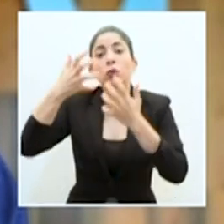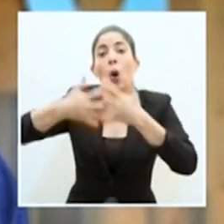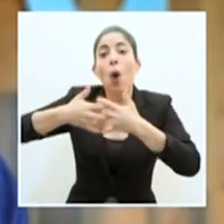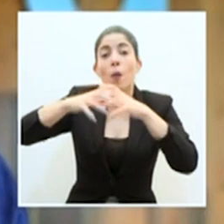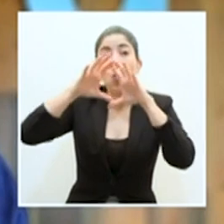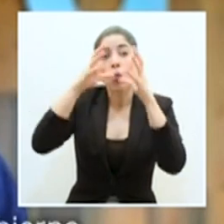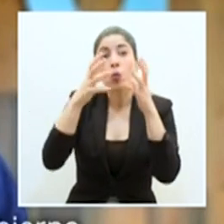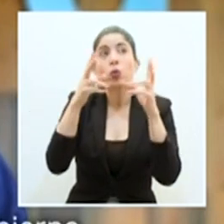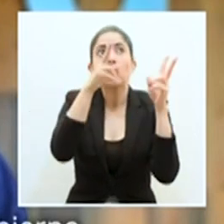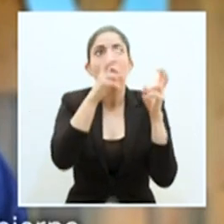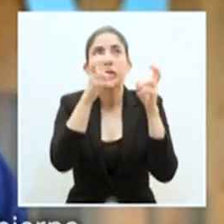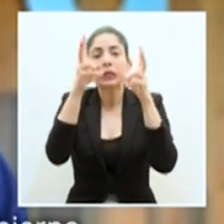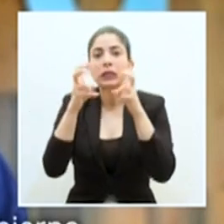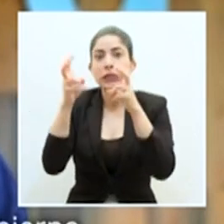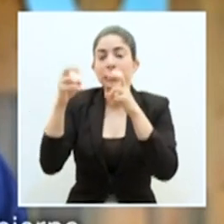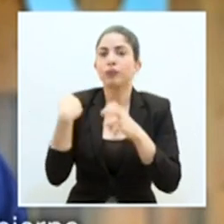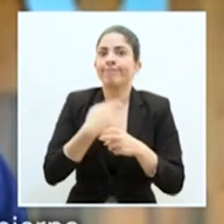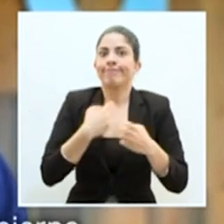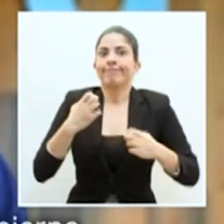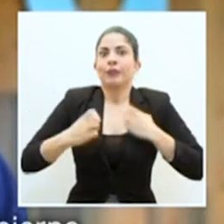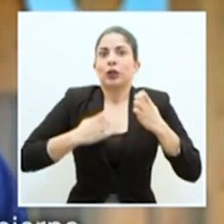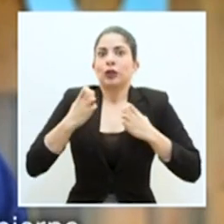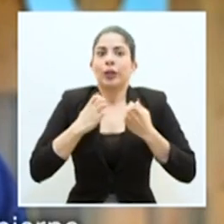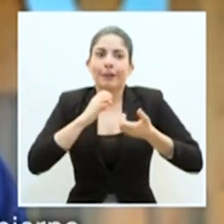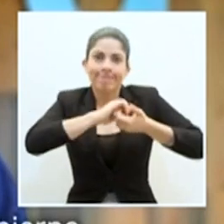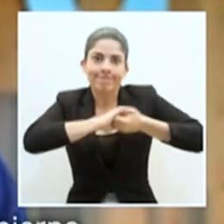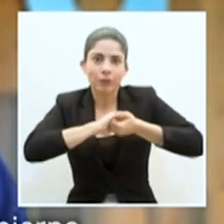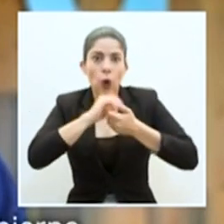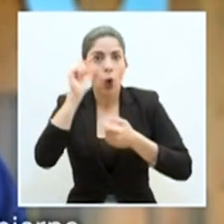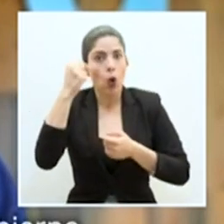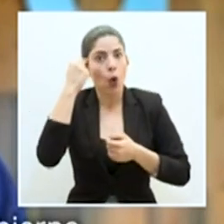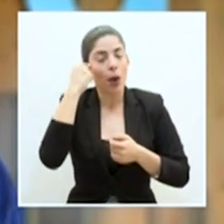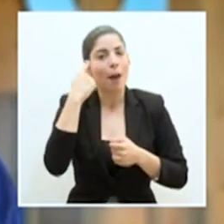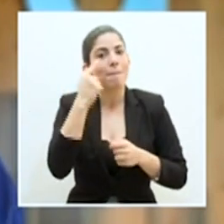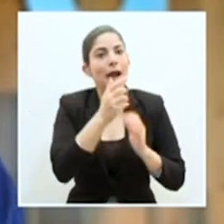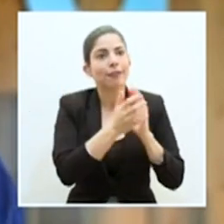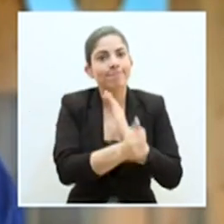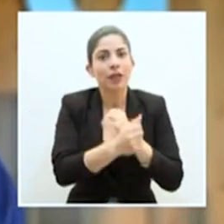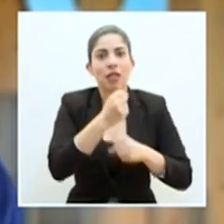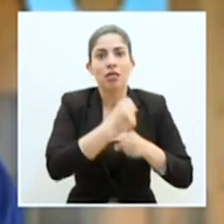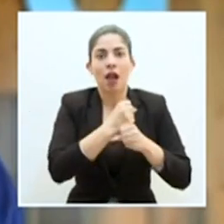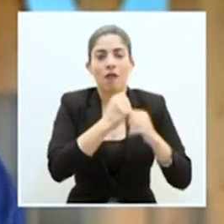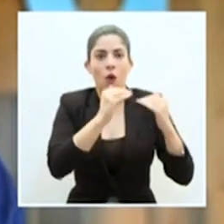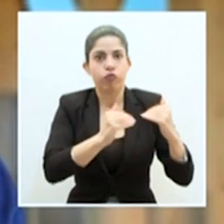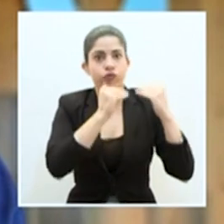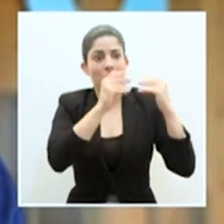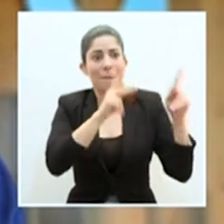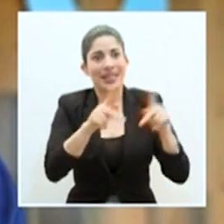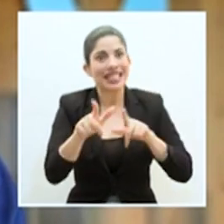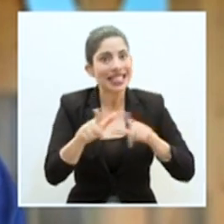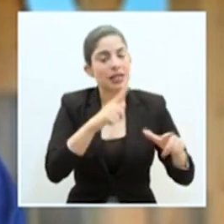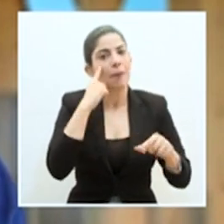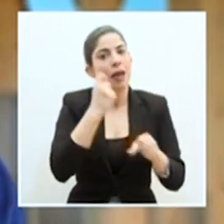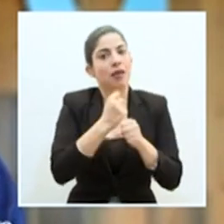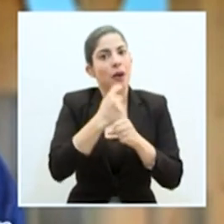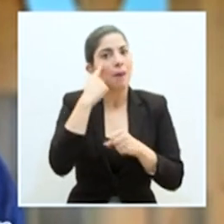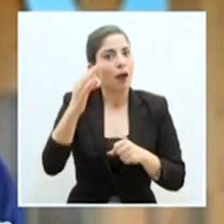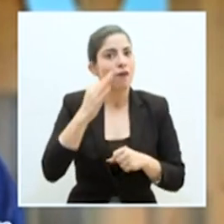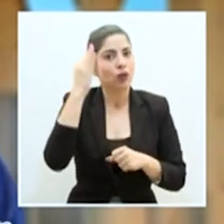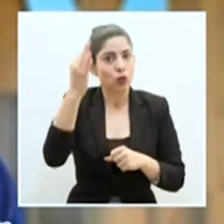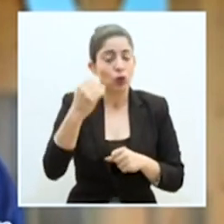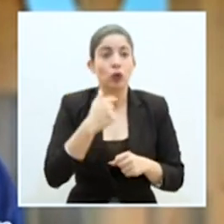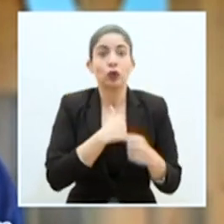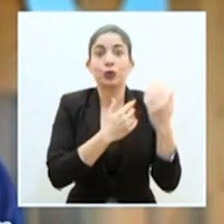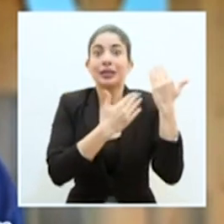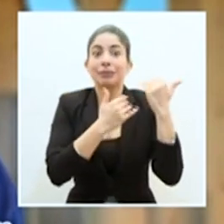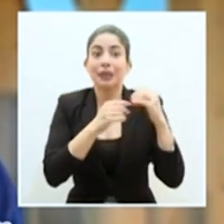around the world. We're excited to partner with the government to prepare a highly skilled workforce ready for the jobs of the future. I look